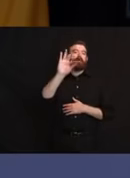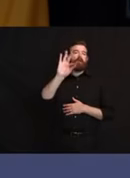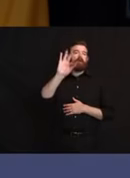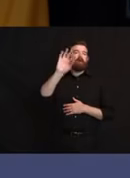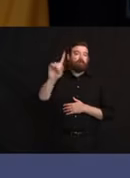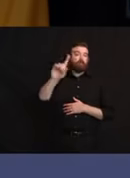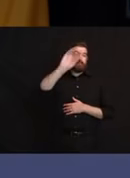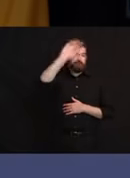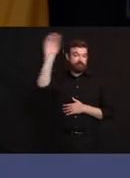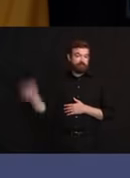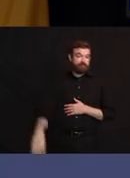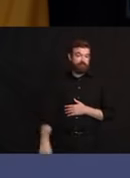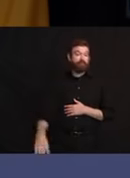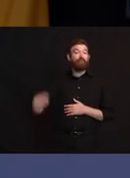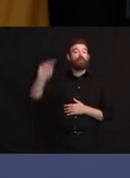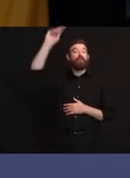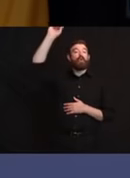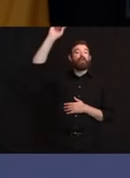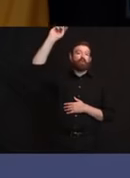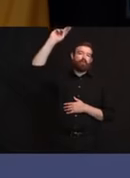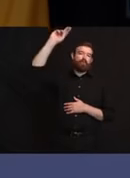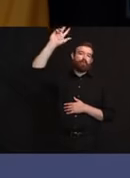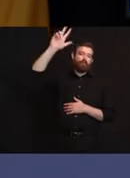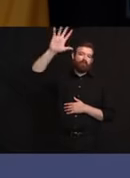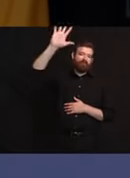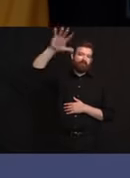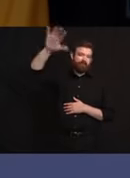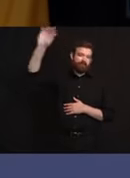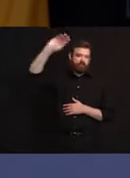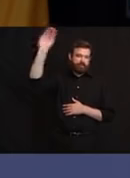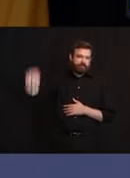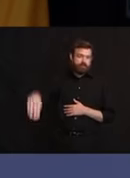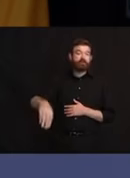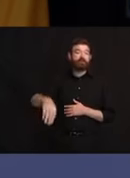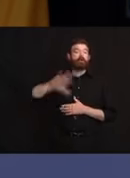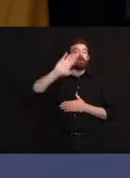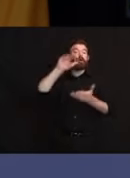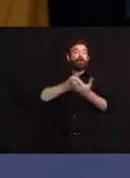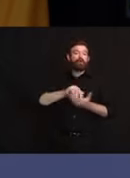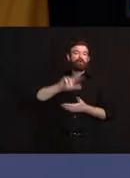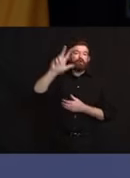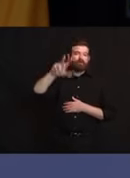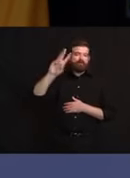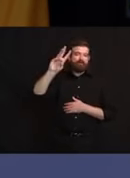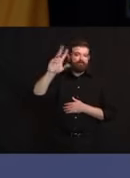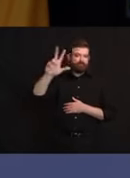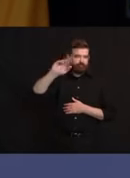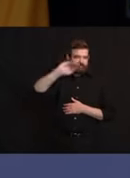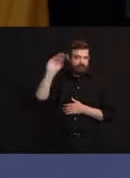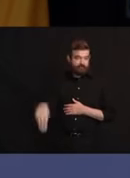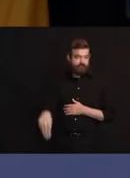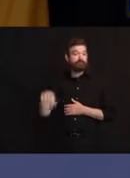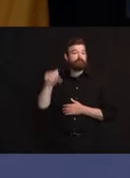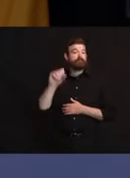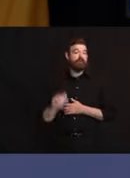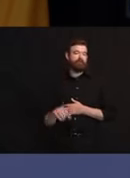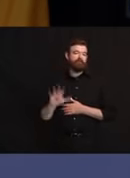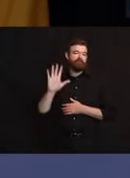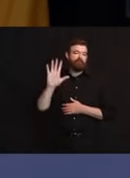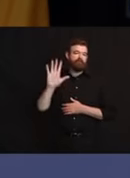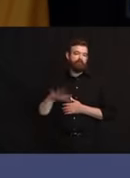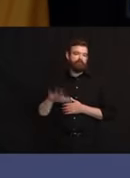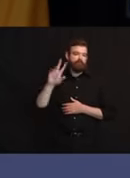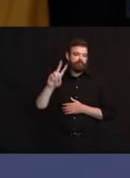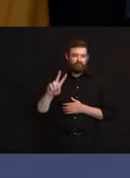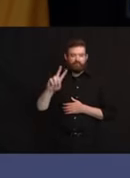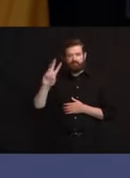north, 3.55, central, 3.63, south, 5.26%. That